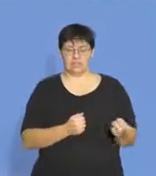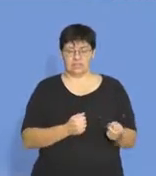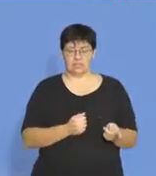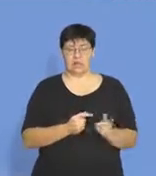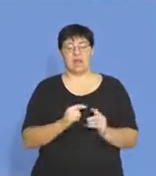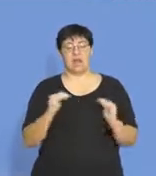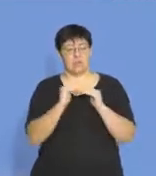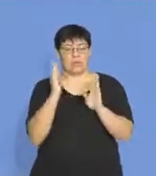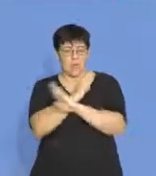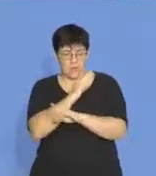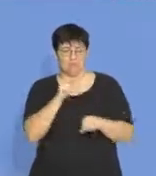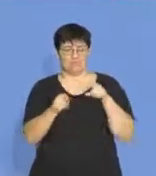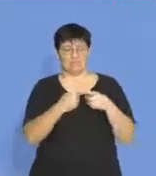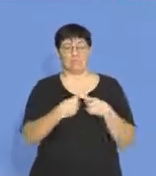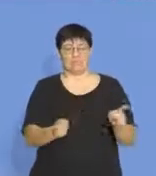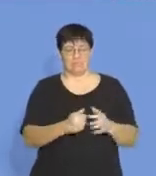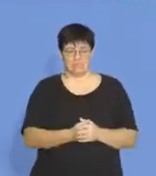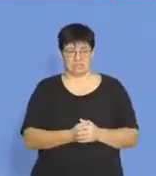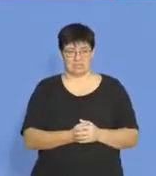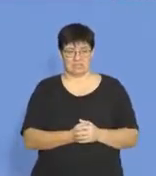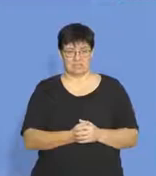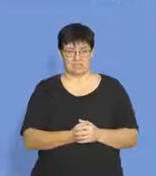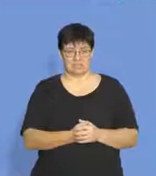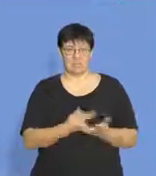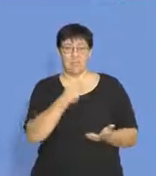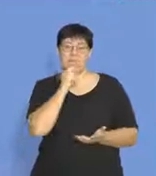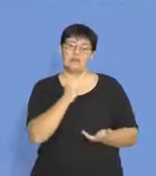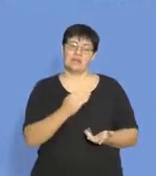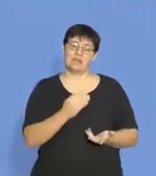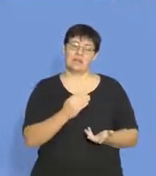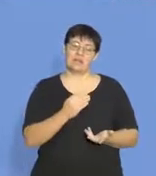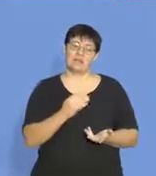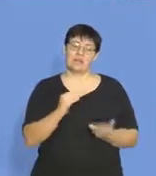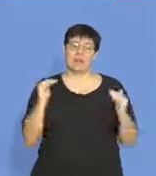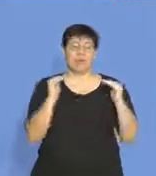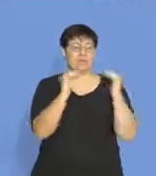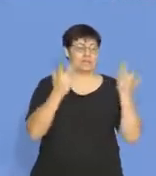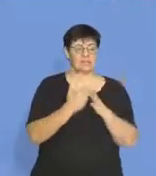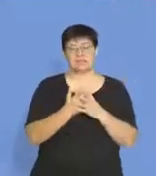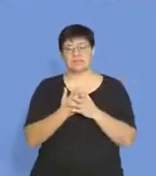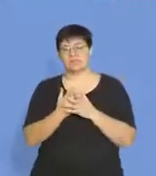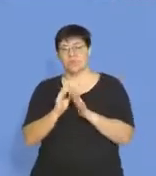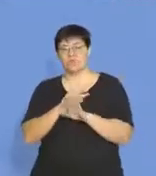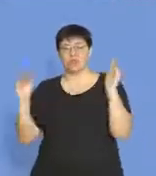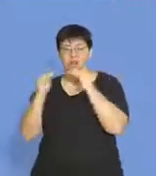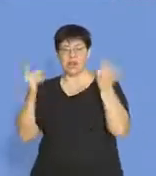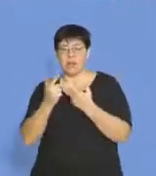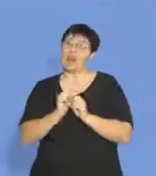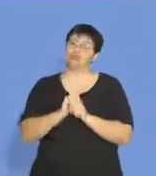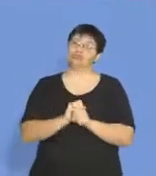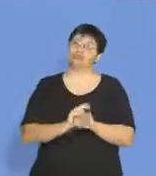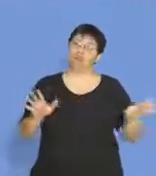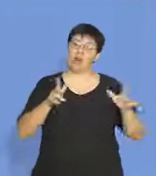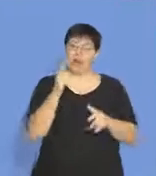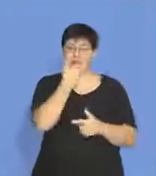and an inequality comes in here. I'm not really talking about equality and inequality under general language